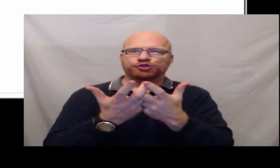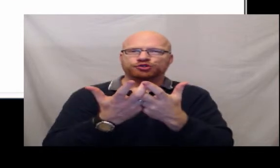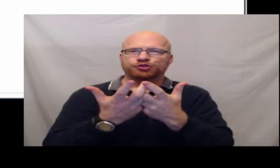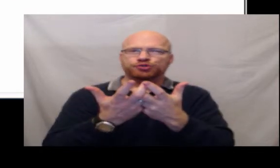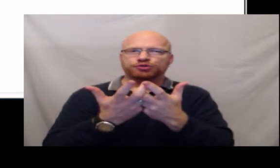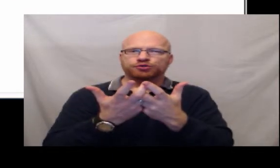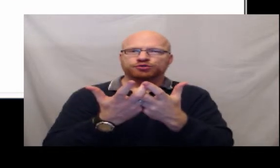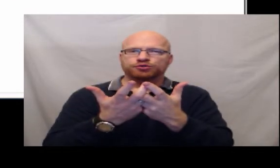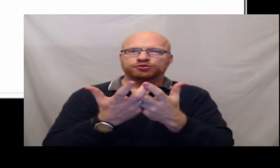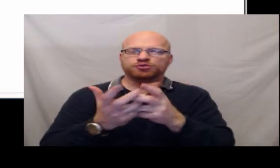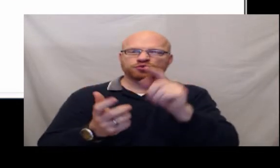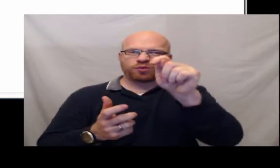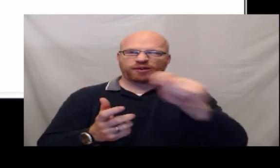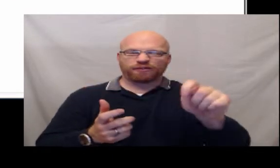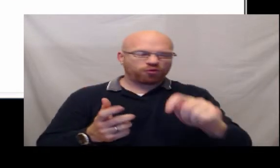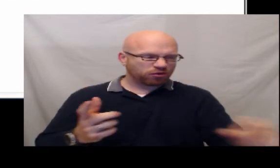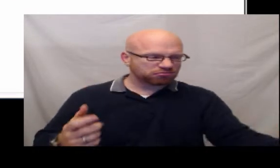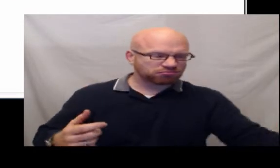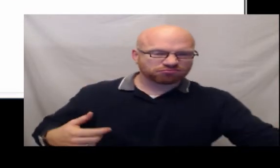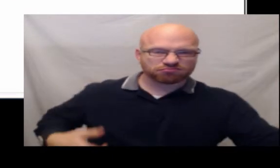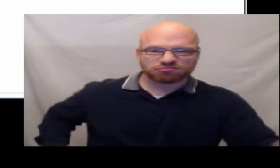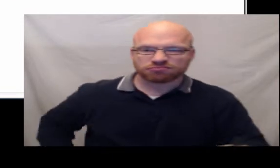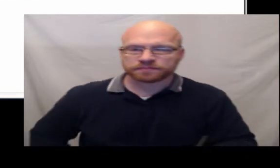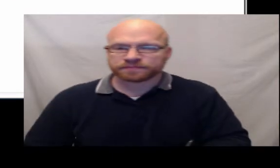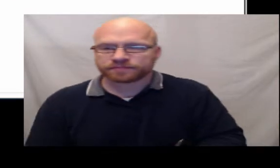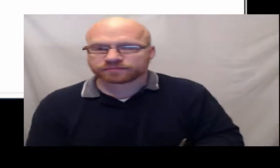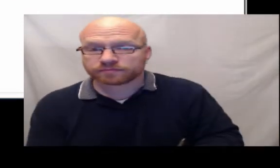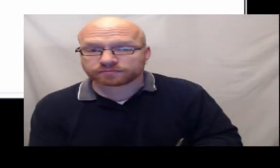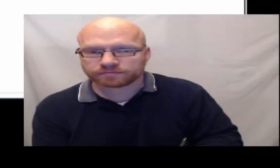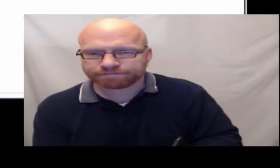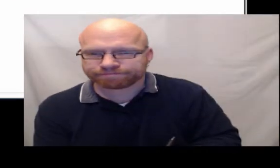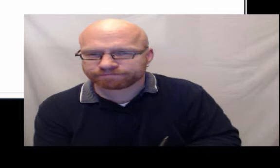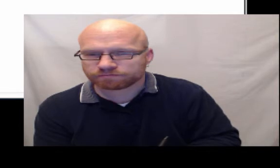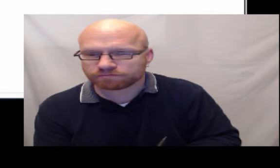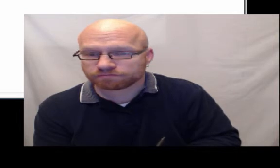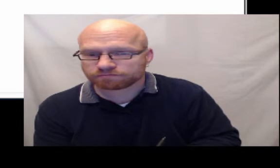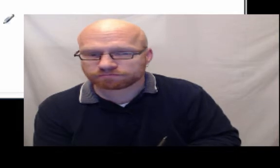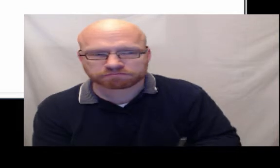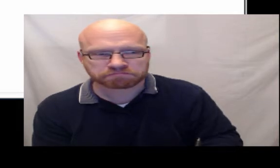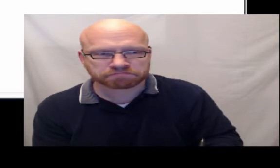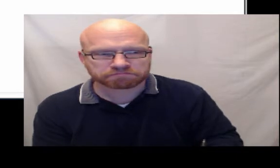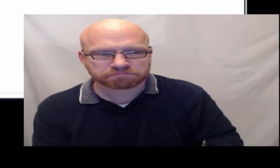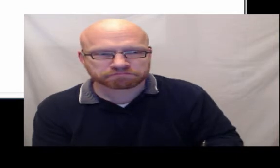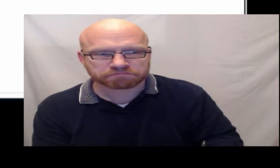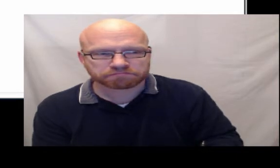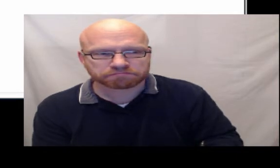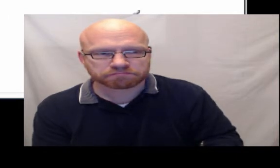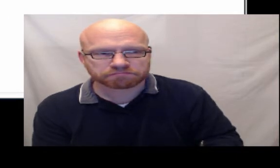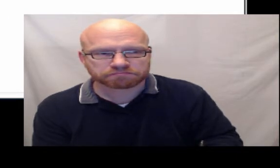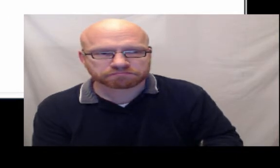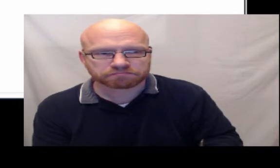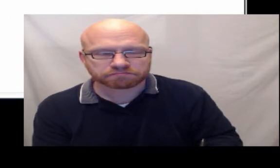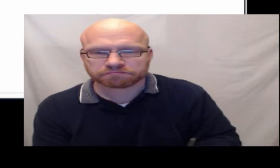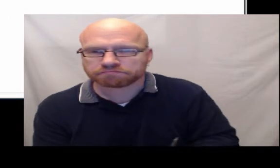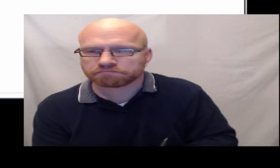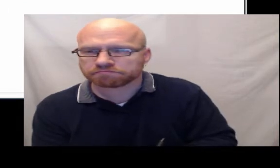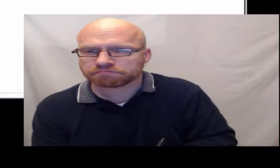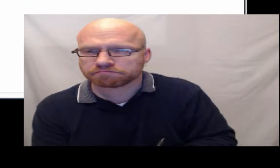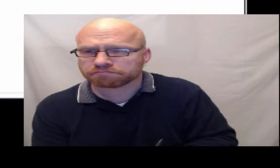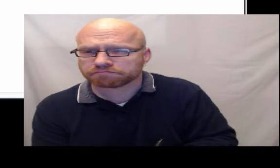me the two factors have to match. Positive, positive, or negative, negative.